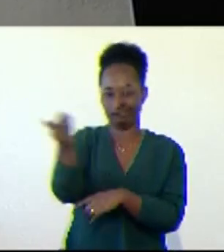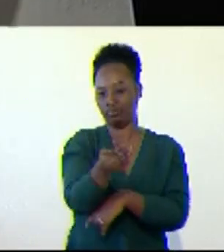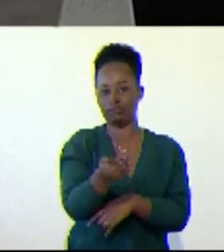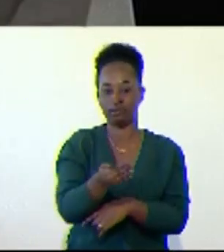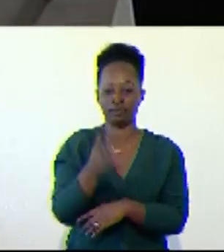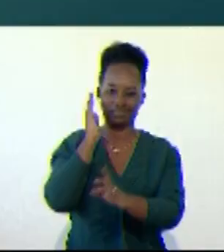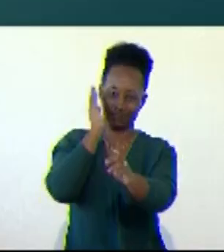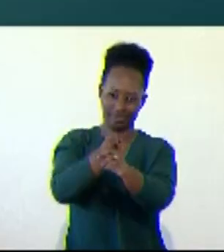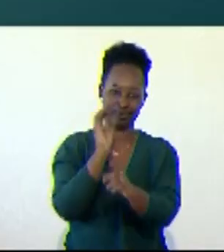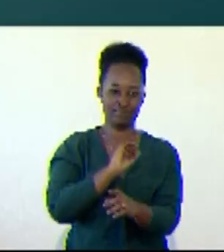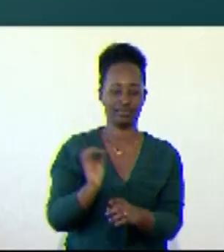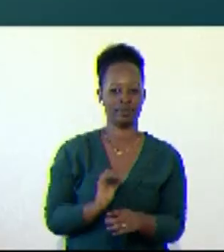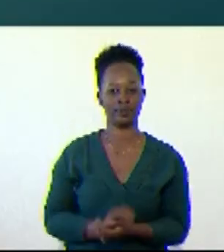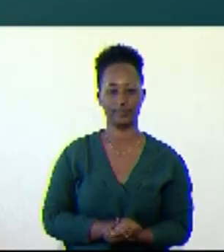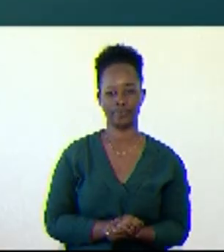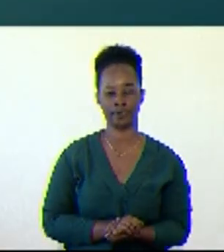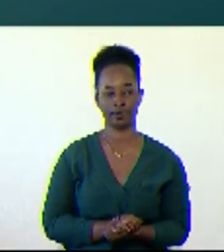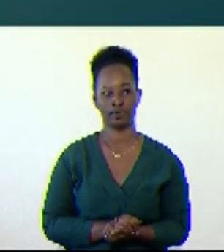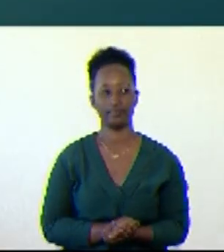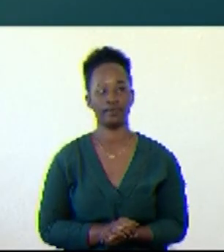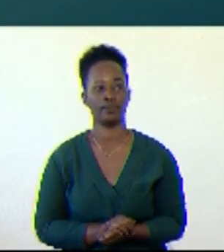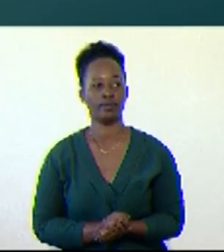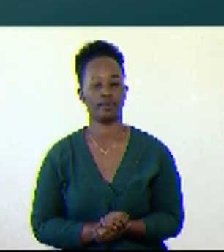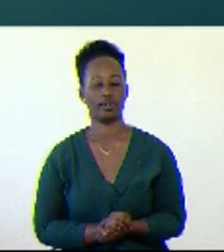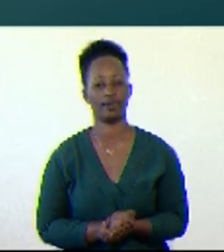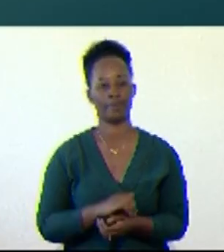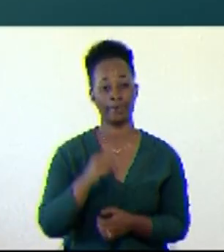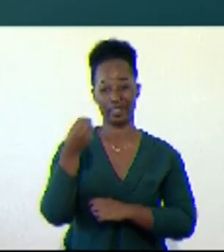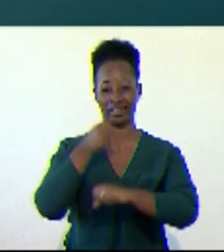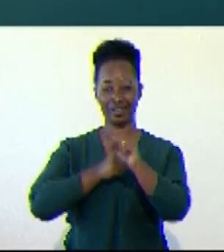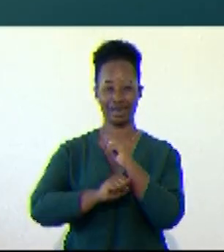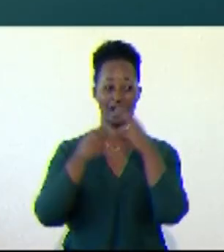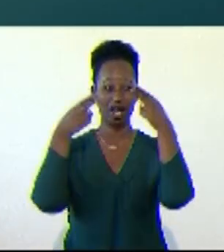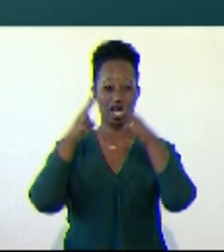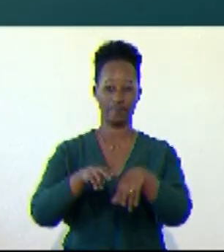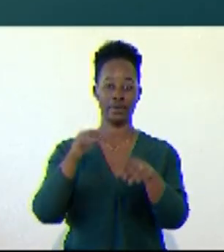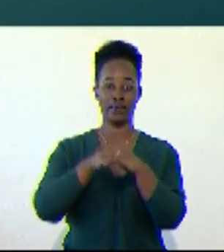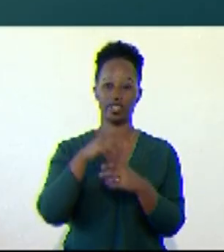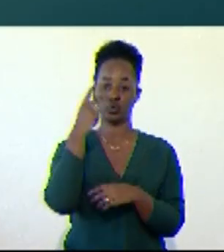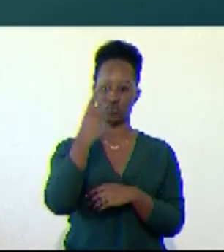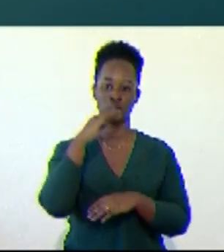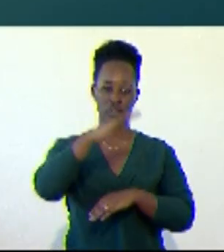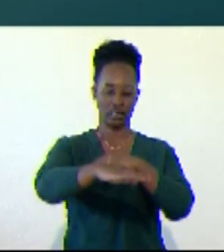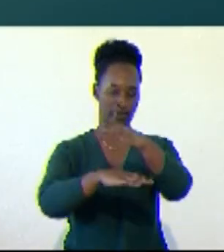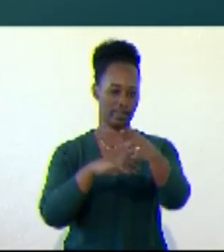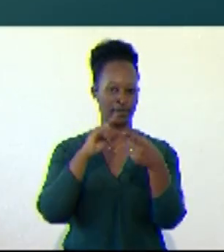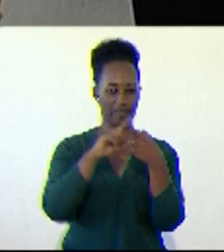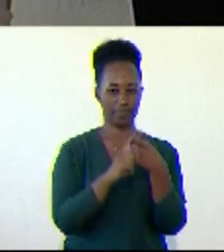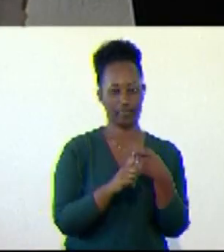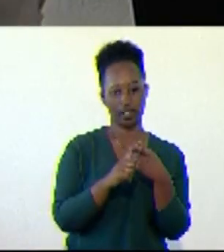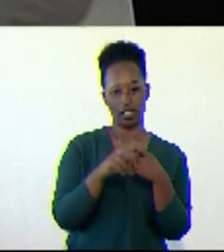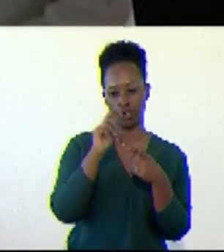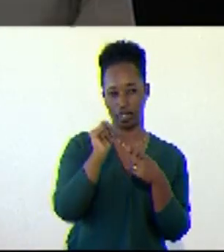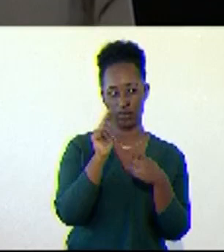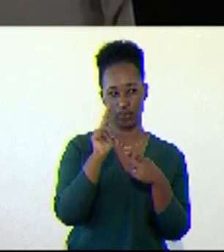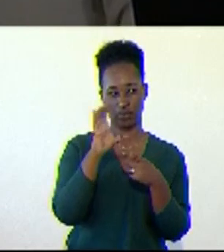and sulfuric acid. The reaction takes place in two steps: nucleophilic attack and